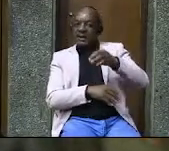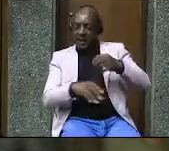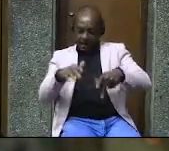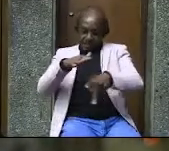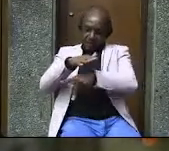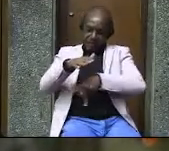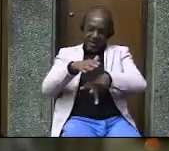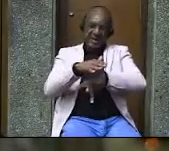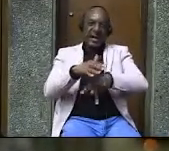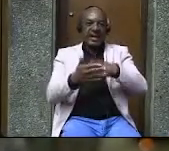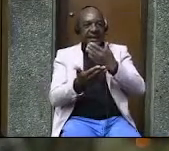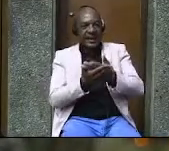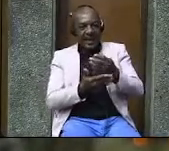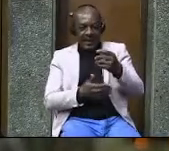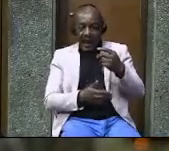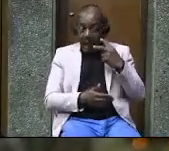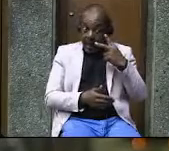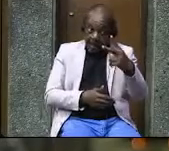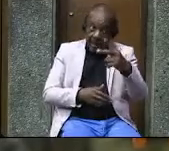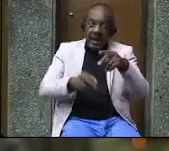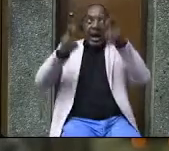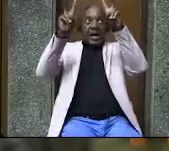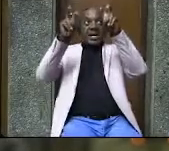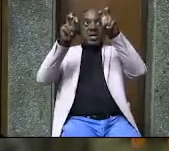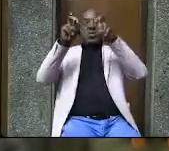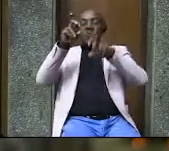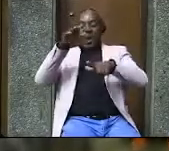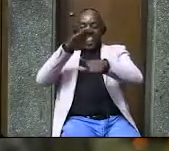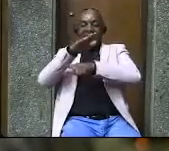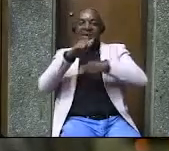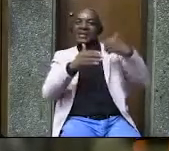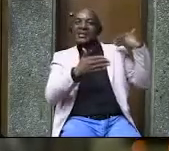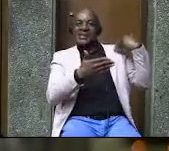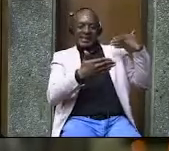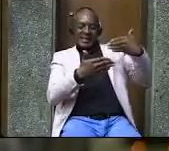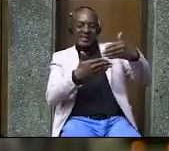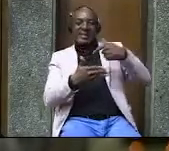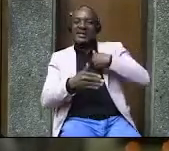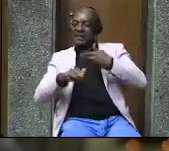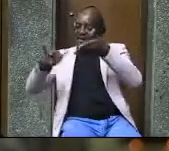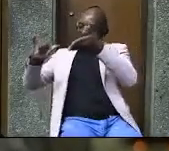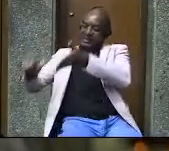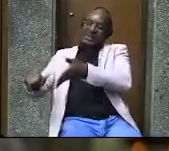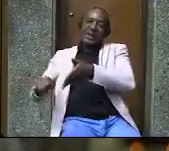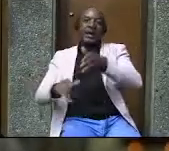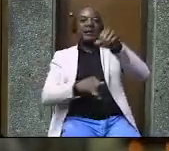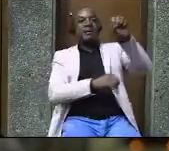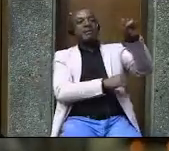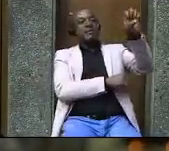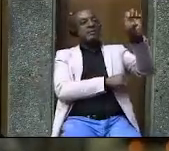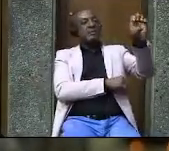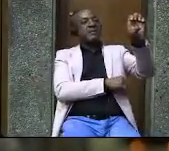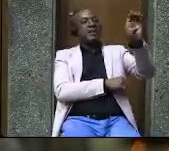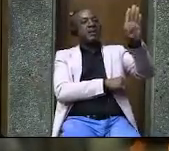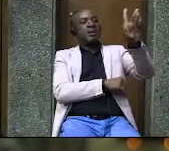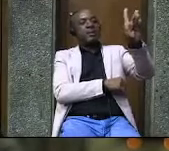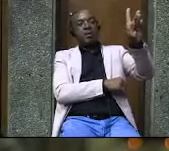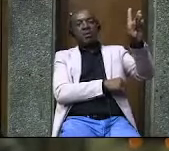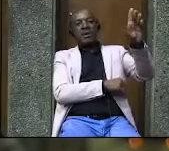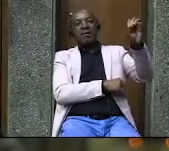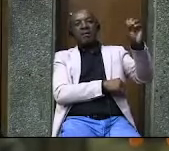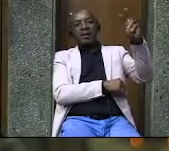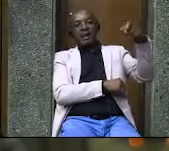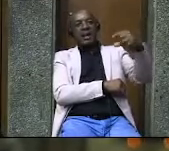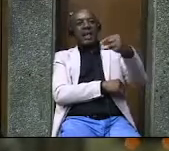land leyo elokuyahlala since safika lapho esibukeni izihlalele asazi ukuthi